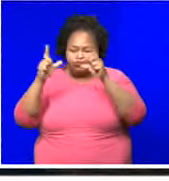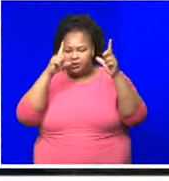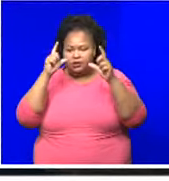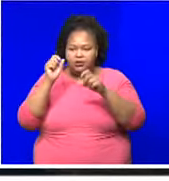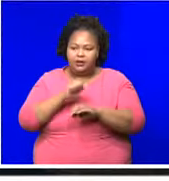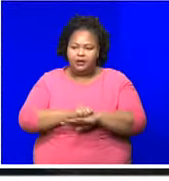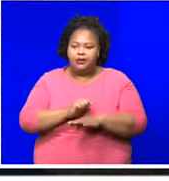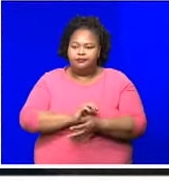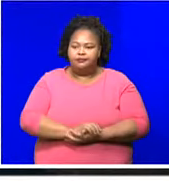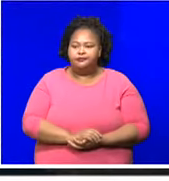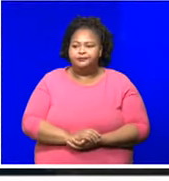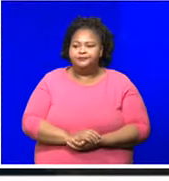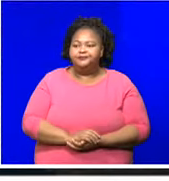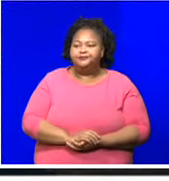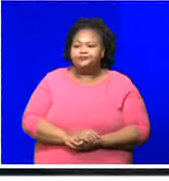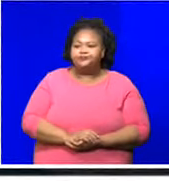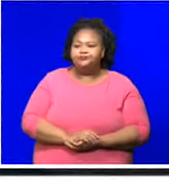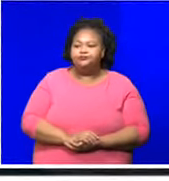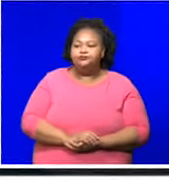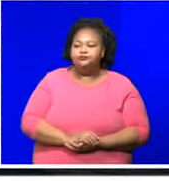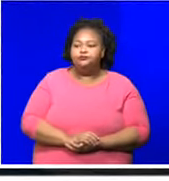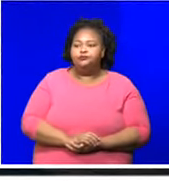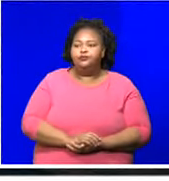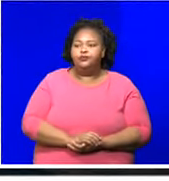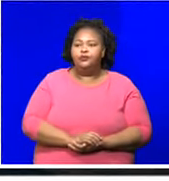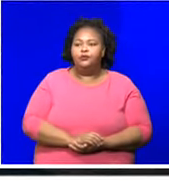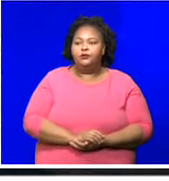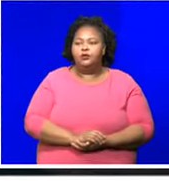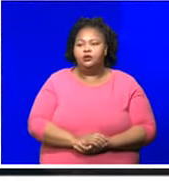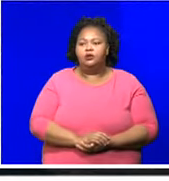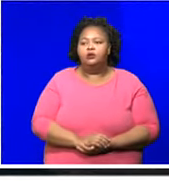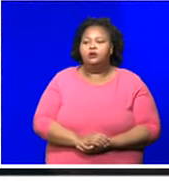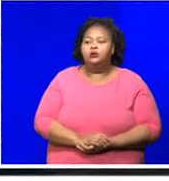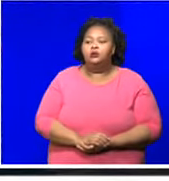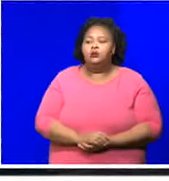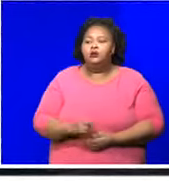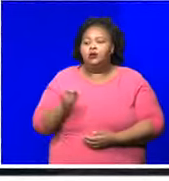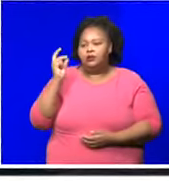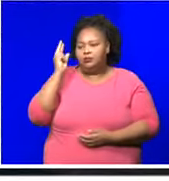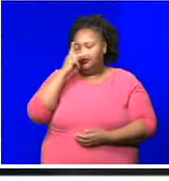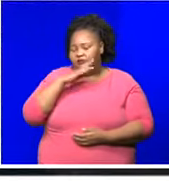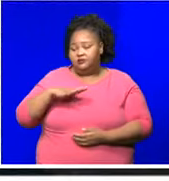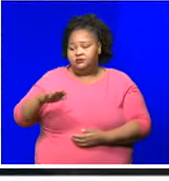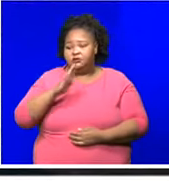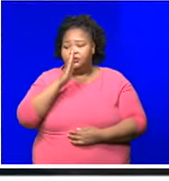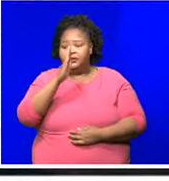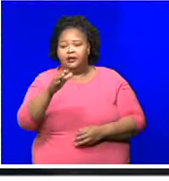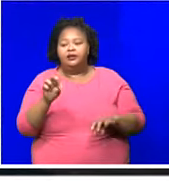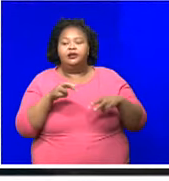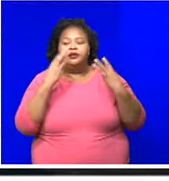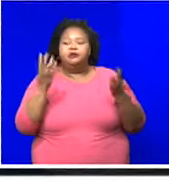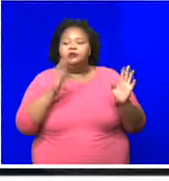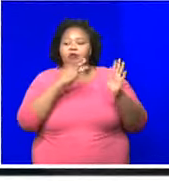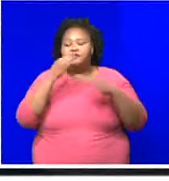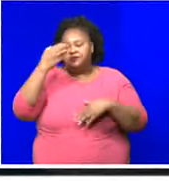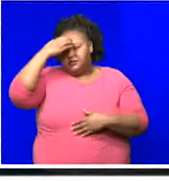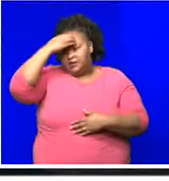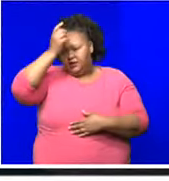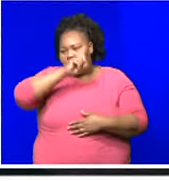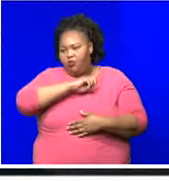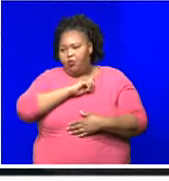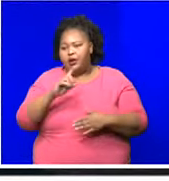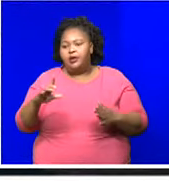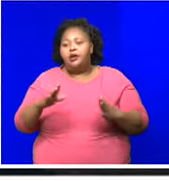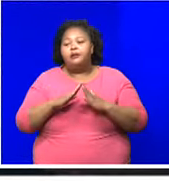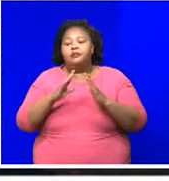Pudla residents have applauded government for prioritizing their health by bringing free health services to their place. Kapudla residents